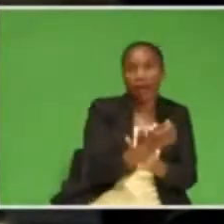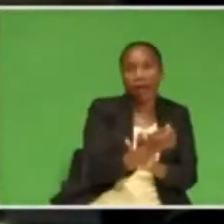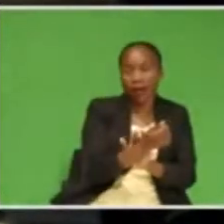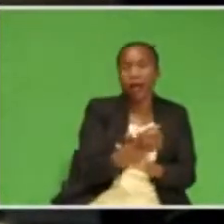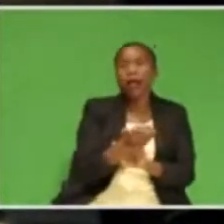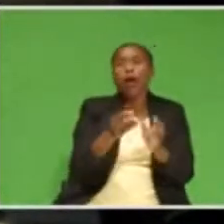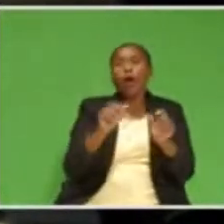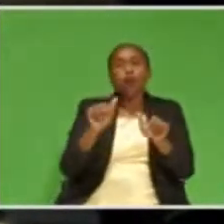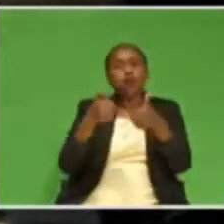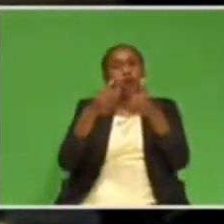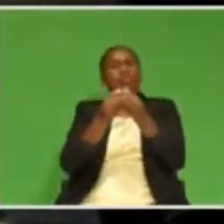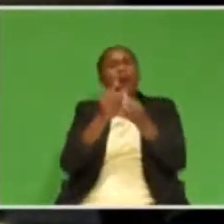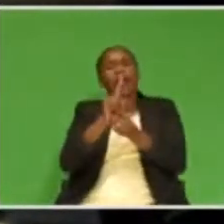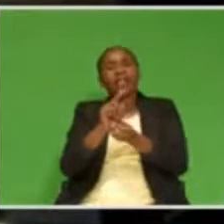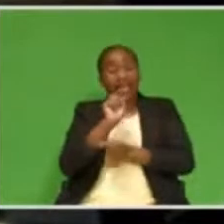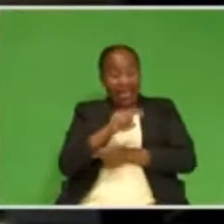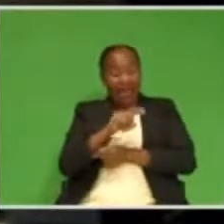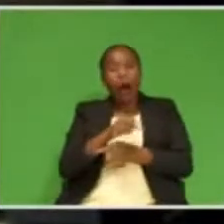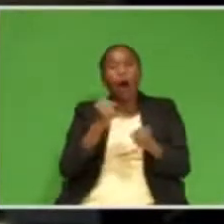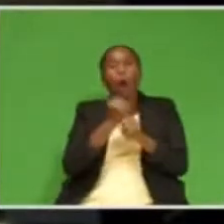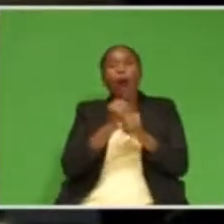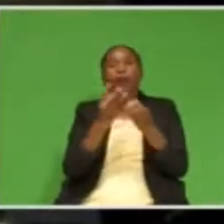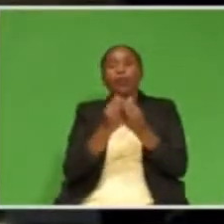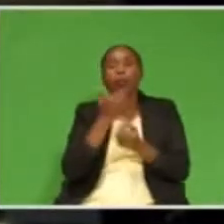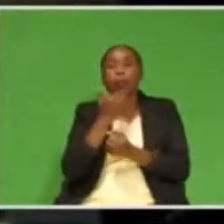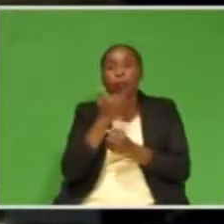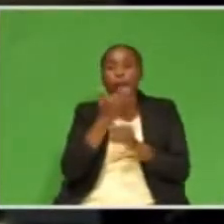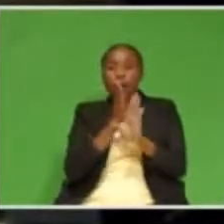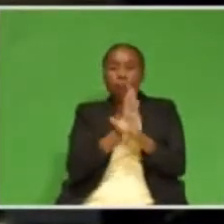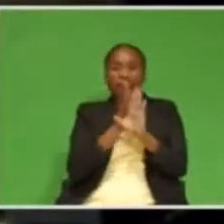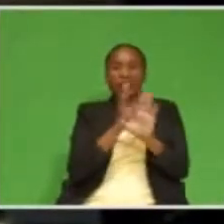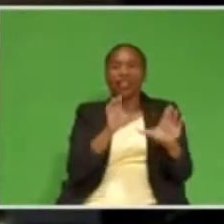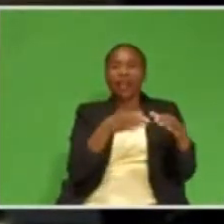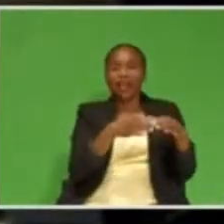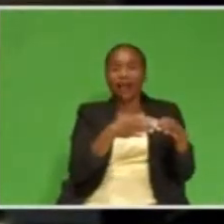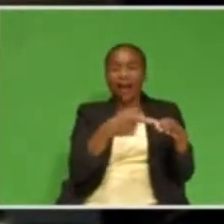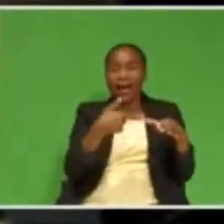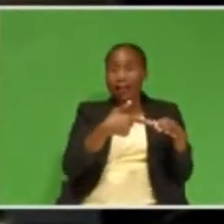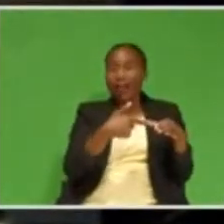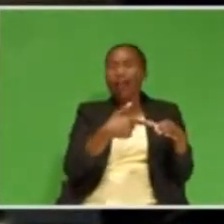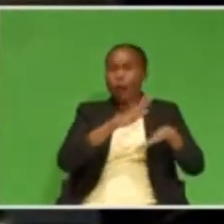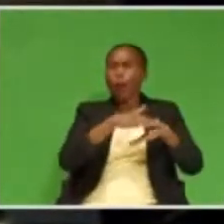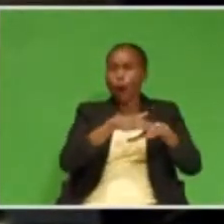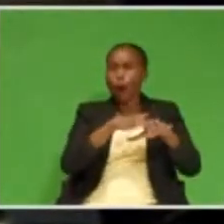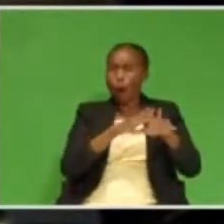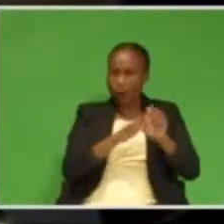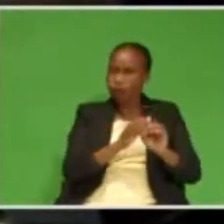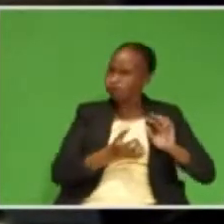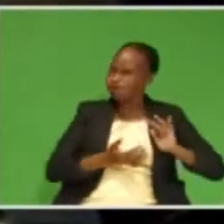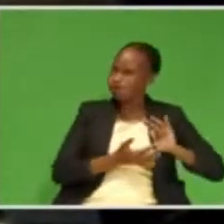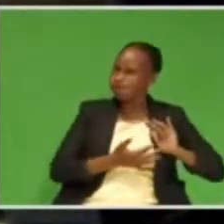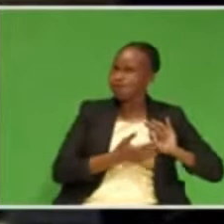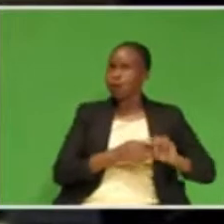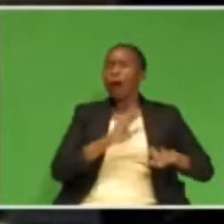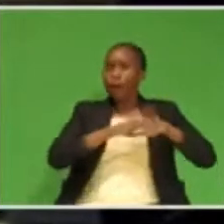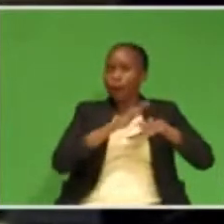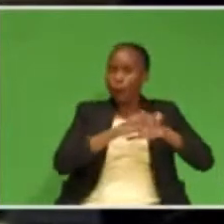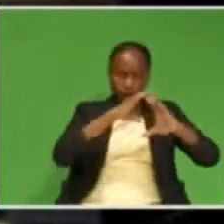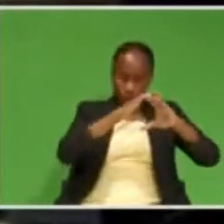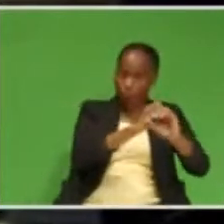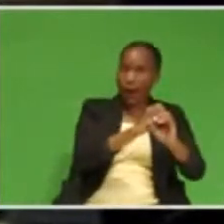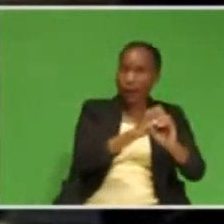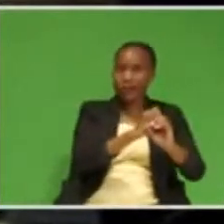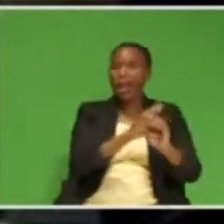be working with the private sector, who are much more driven, who are much more focused, and who